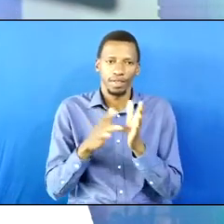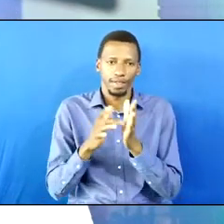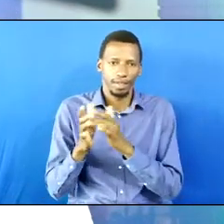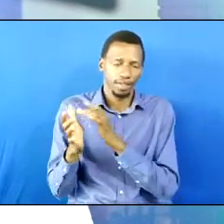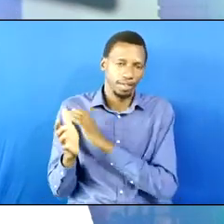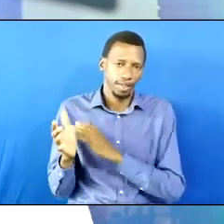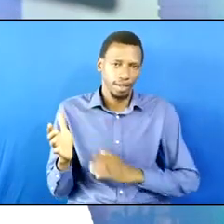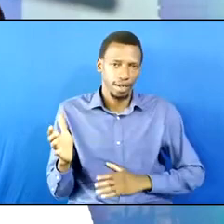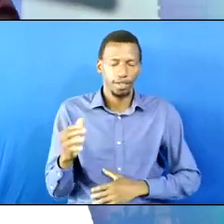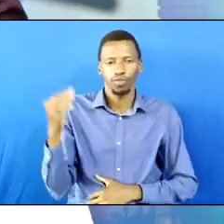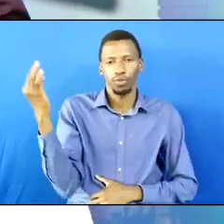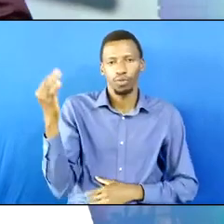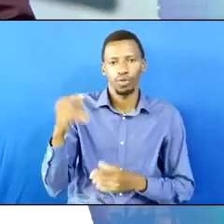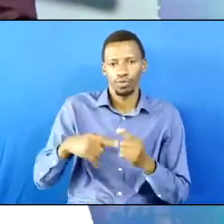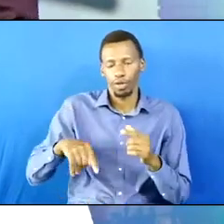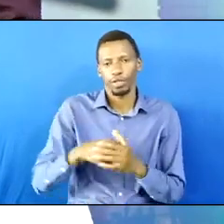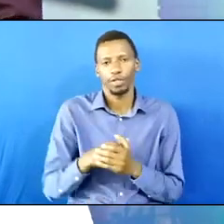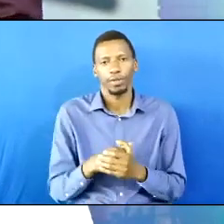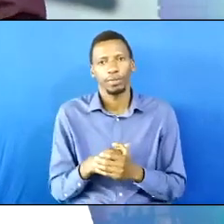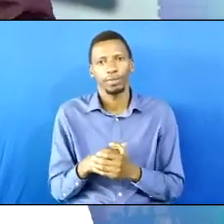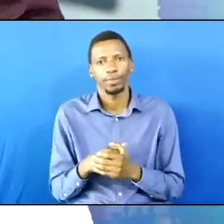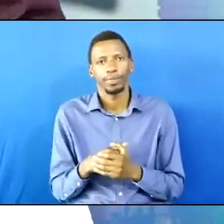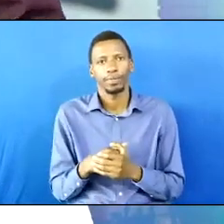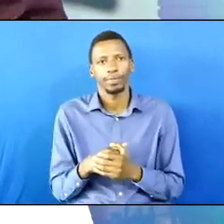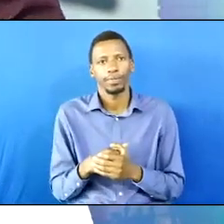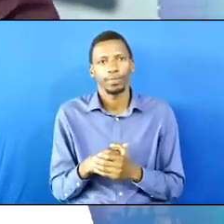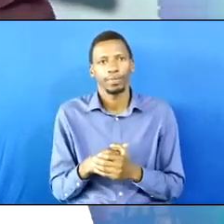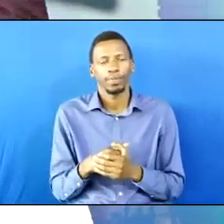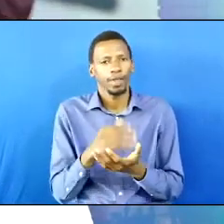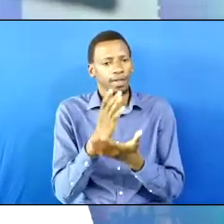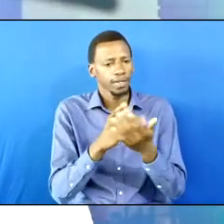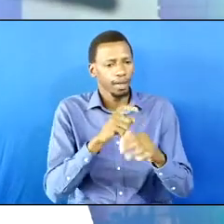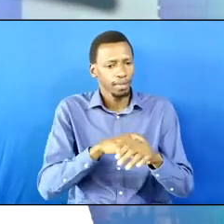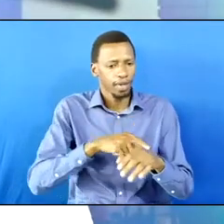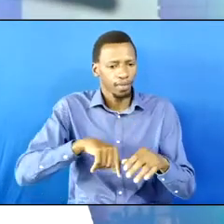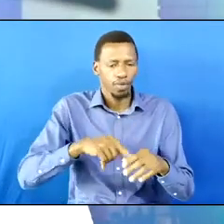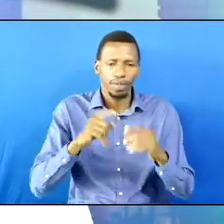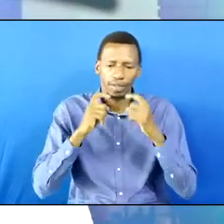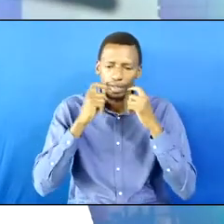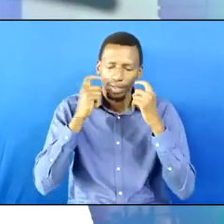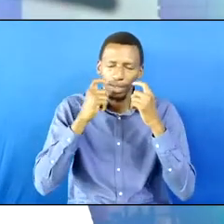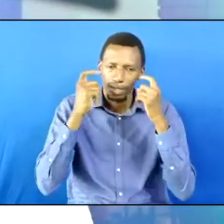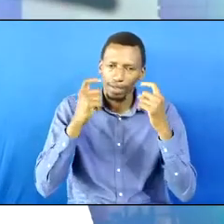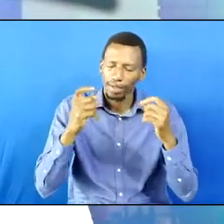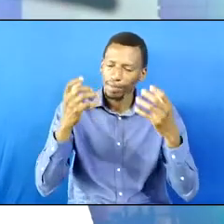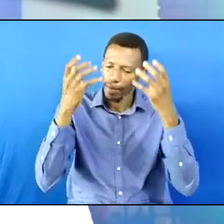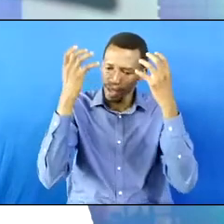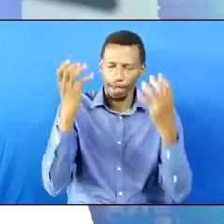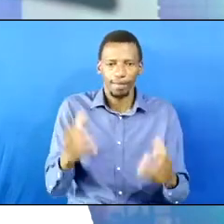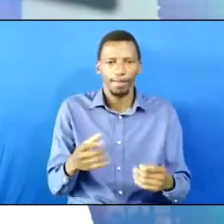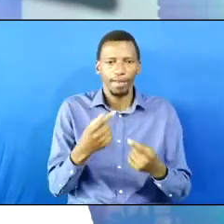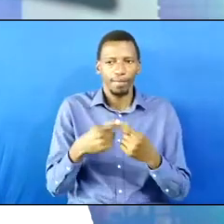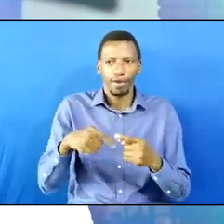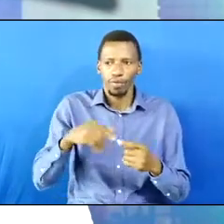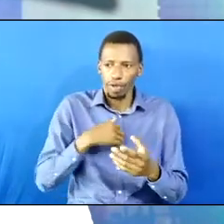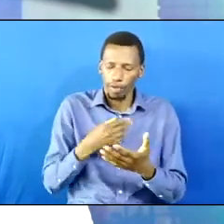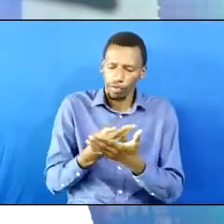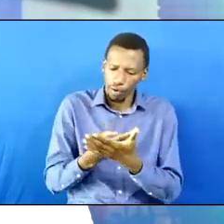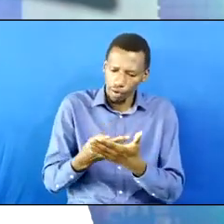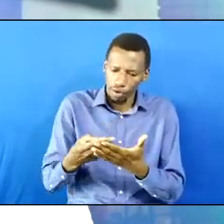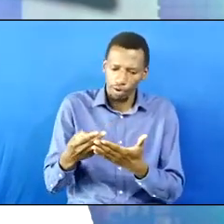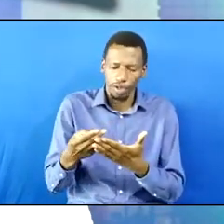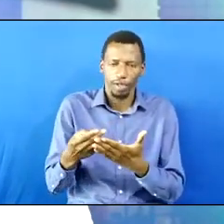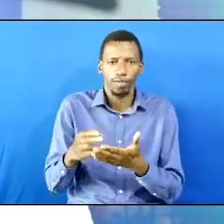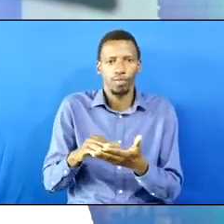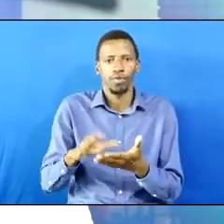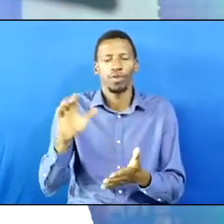us. Yes, sometimes we are very sinful, but we have the Holy of Holies, Jesus Christ,